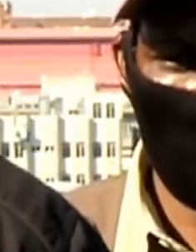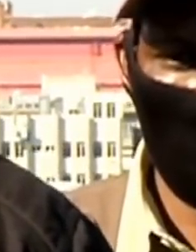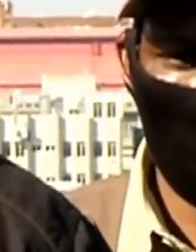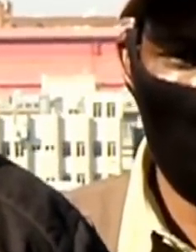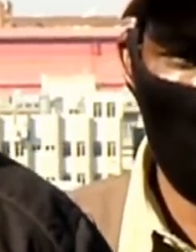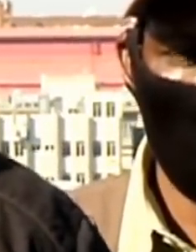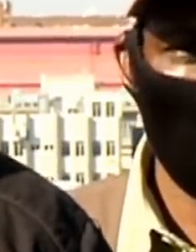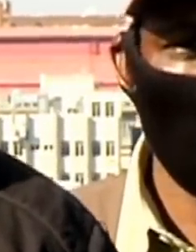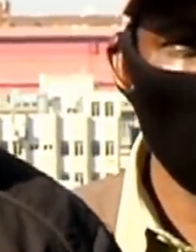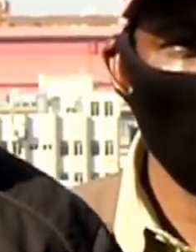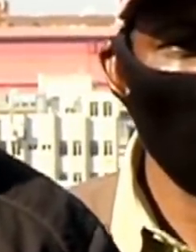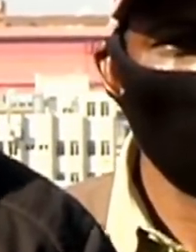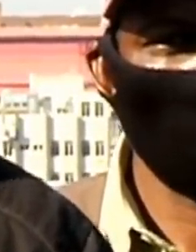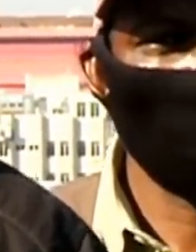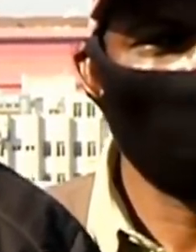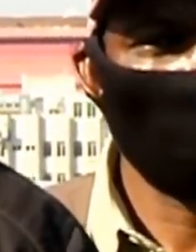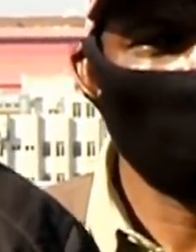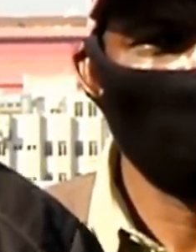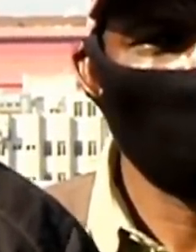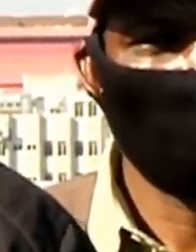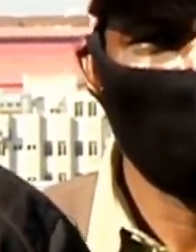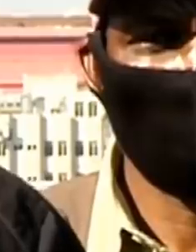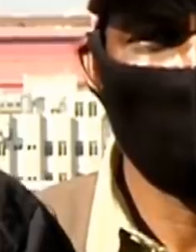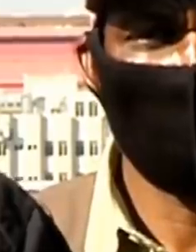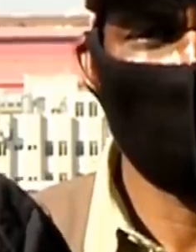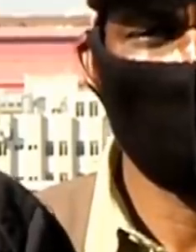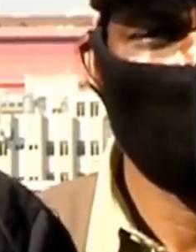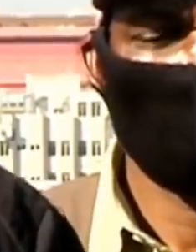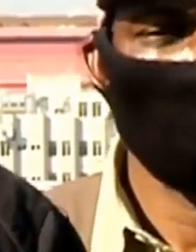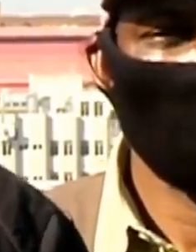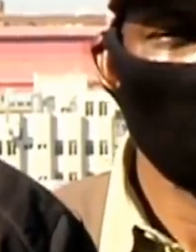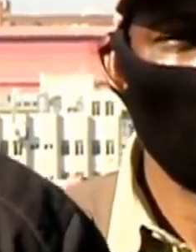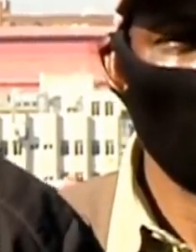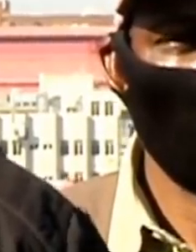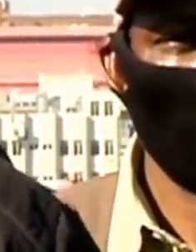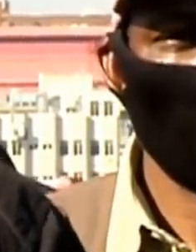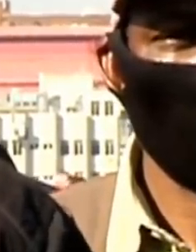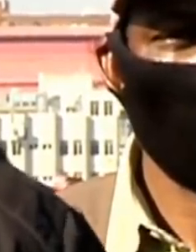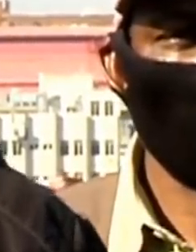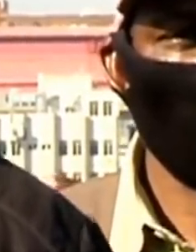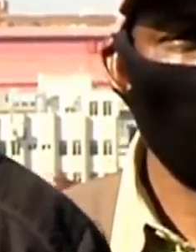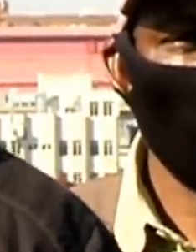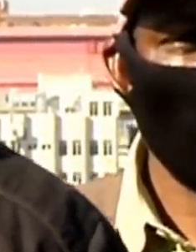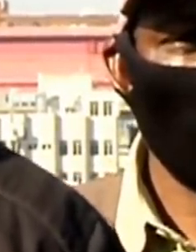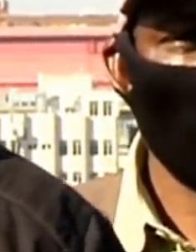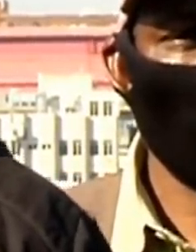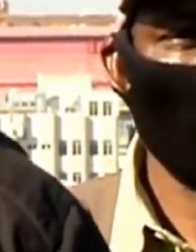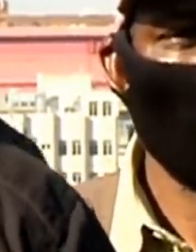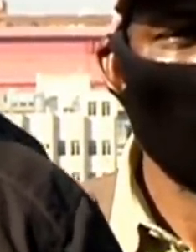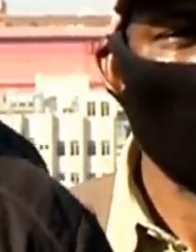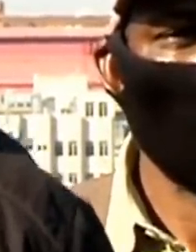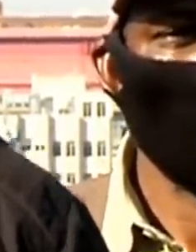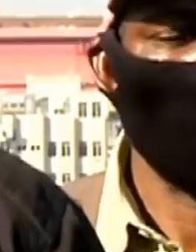because we are not going to do this just for 2 hours or 1 hour. We are going to move for the whole day, 12 hours possibly. And